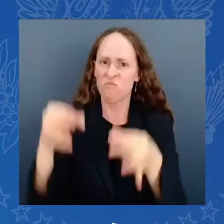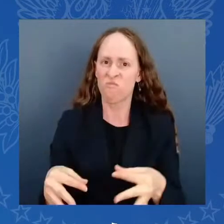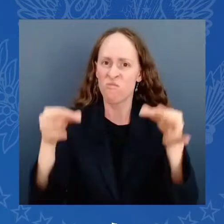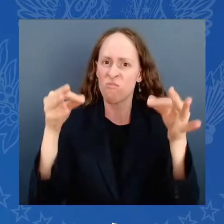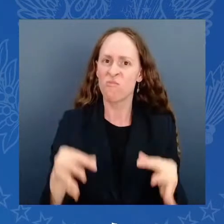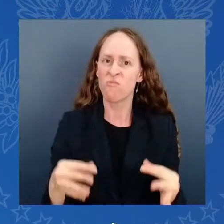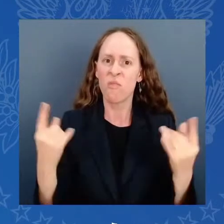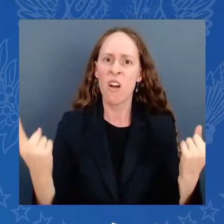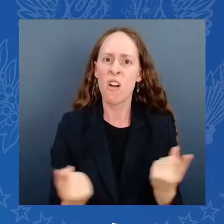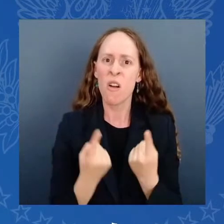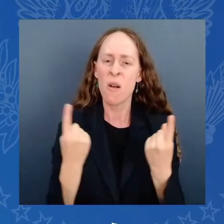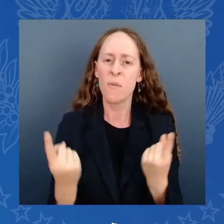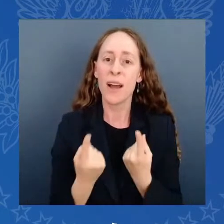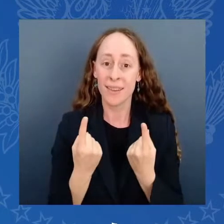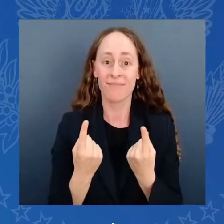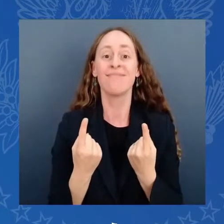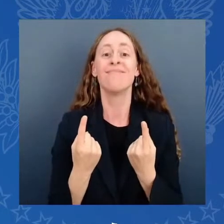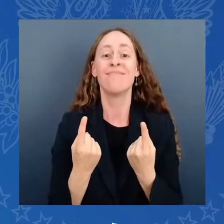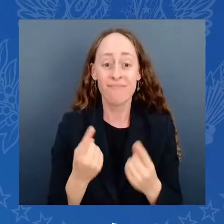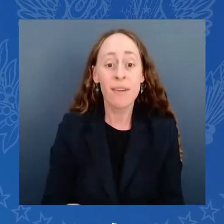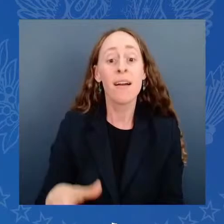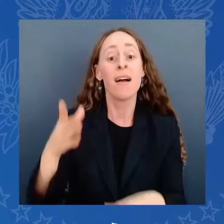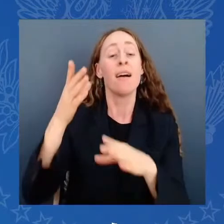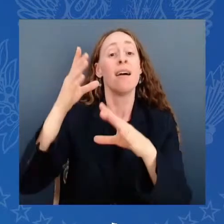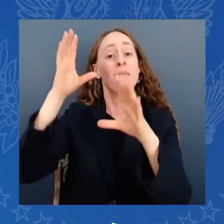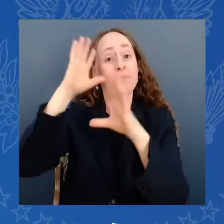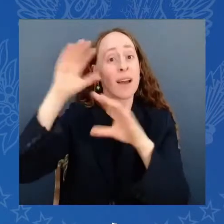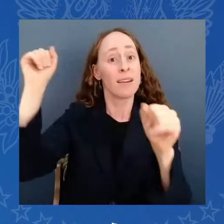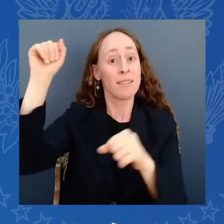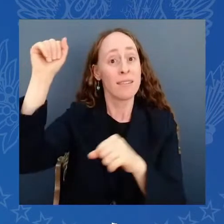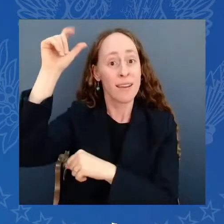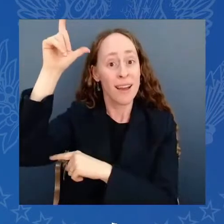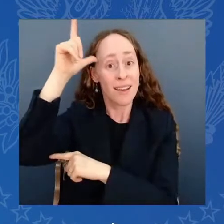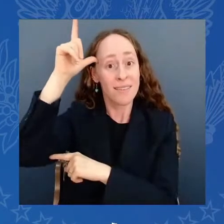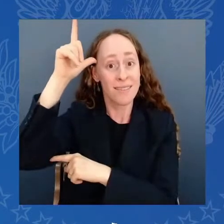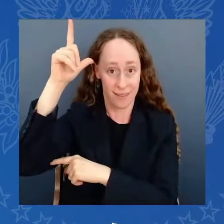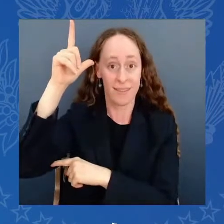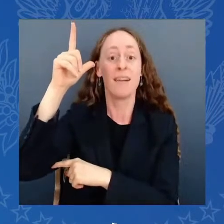words, to do this job that Lincoln started,